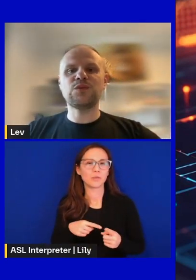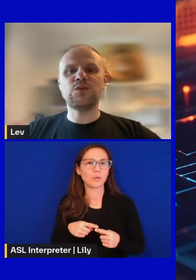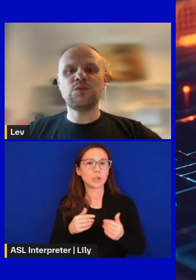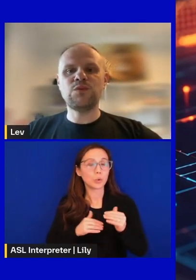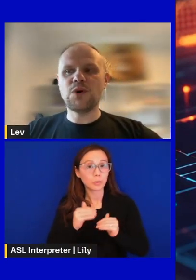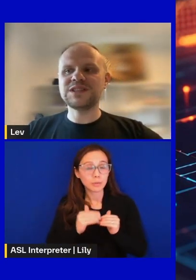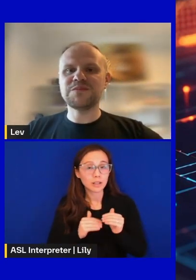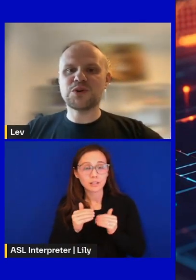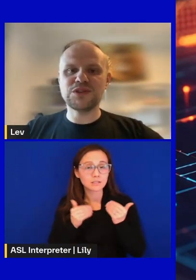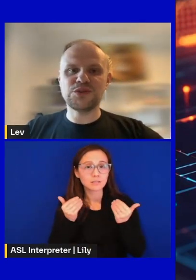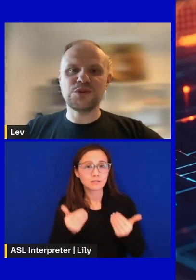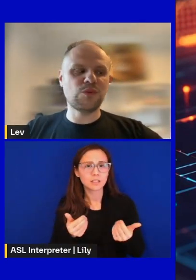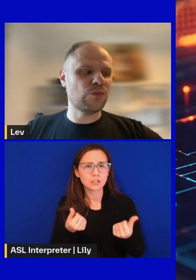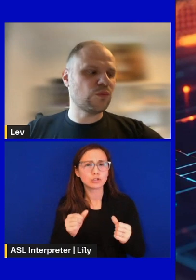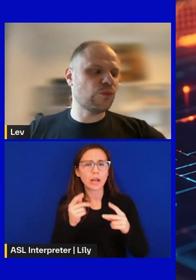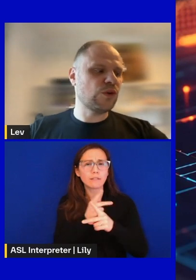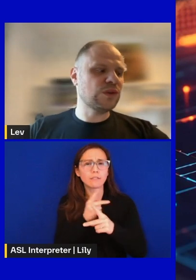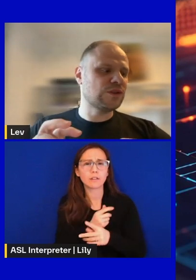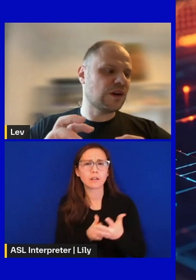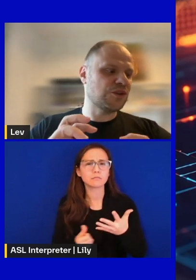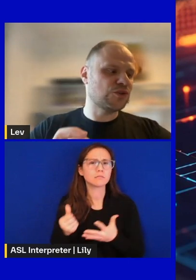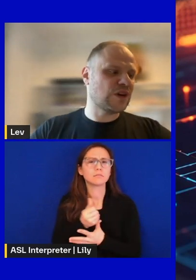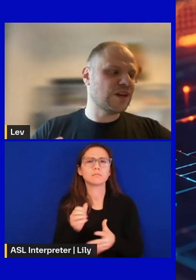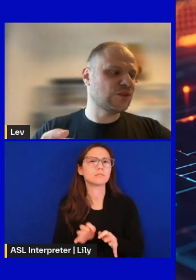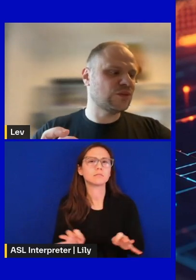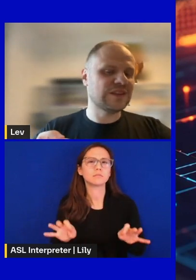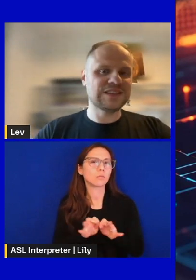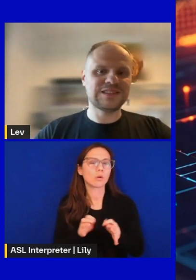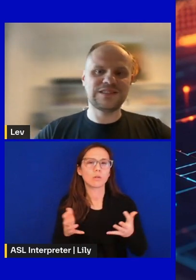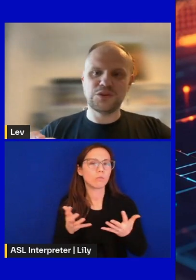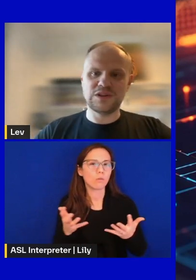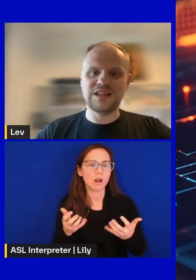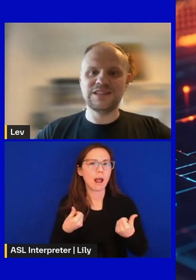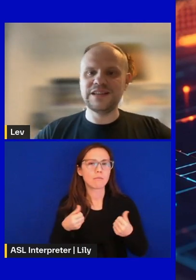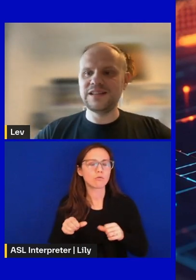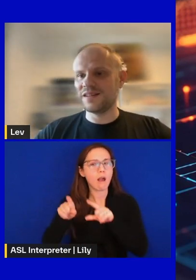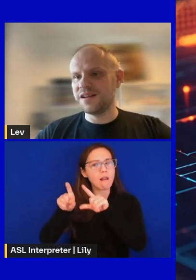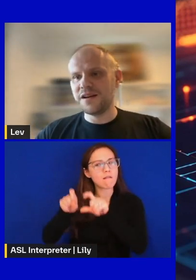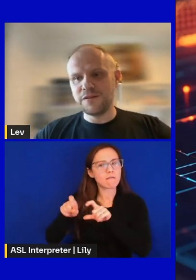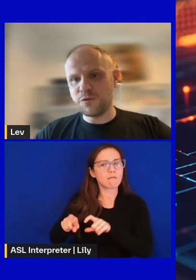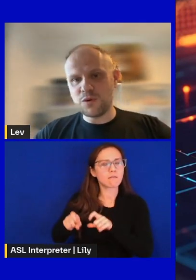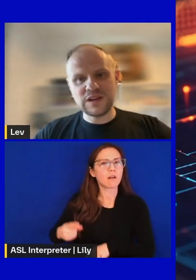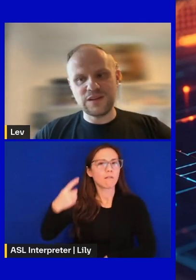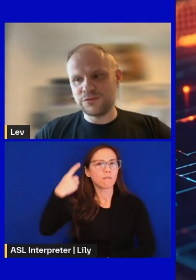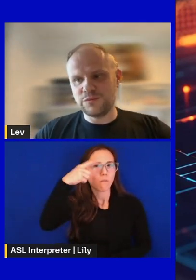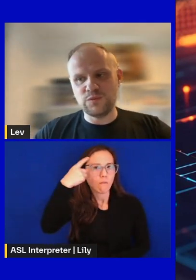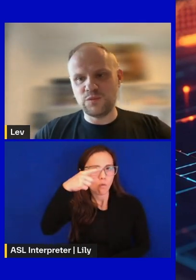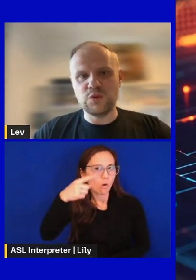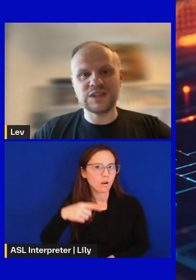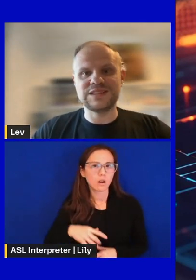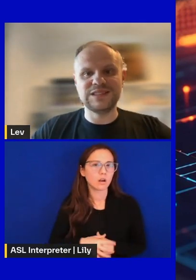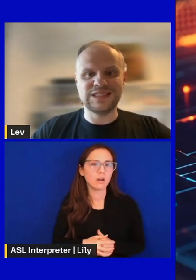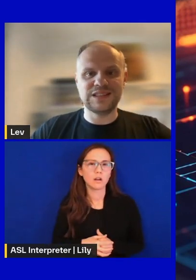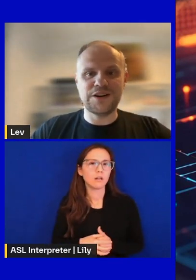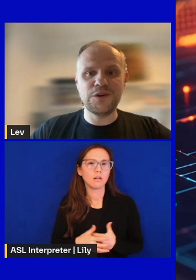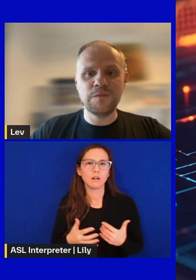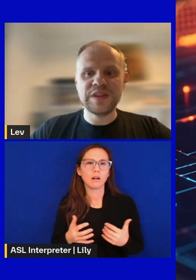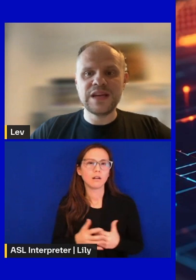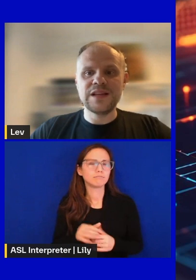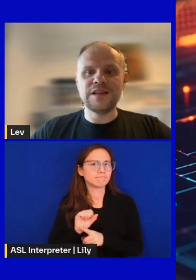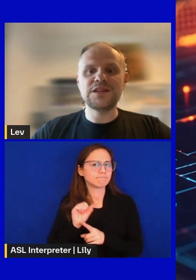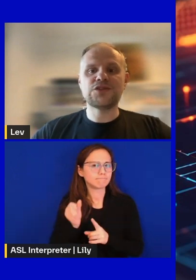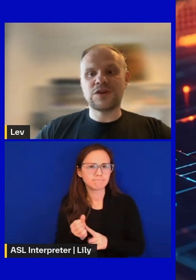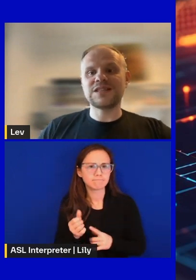figure out what is important to you. What are you trying to test your candidate for? Kind of what is the